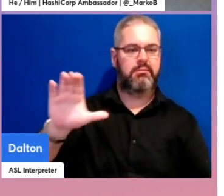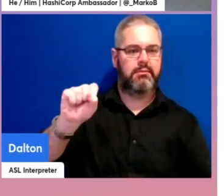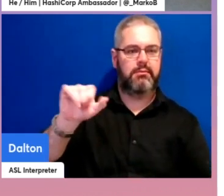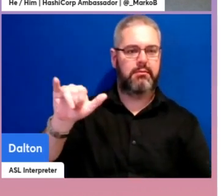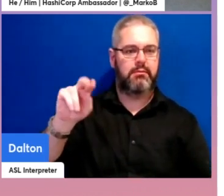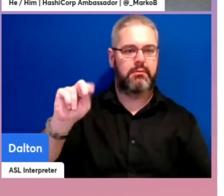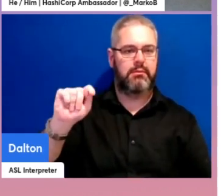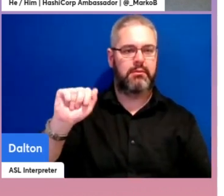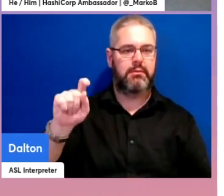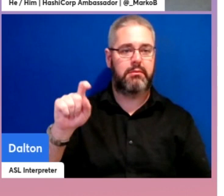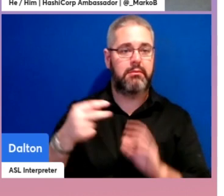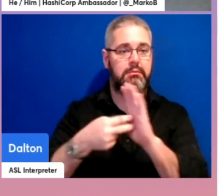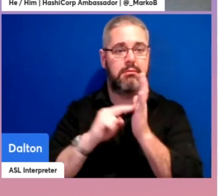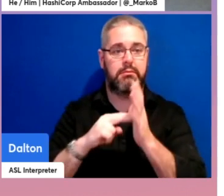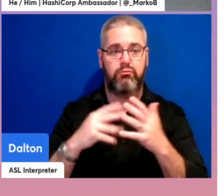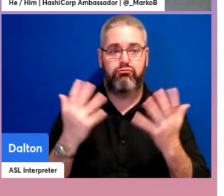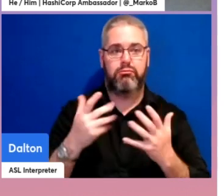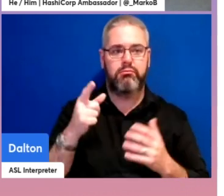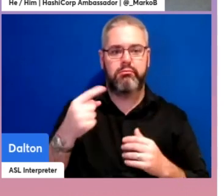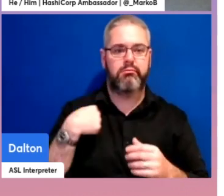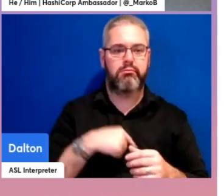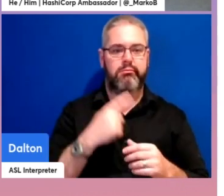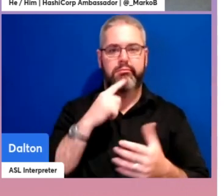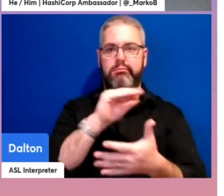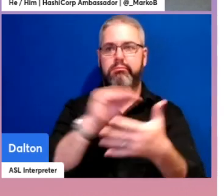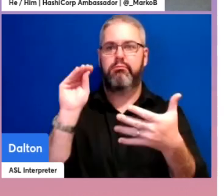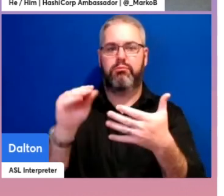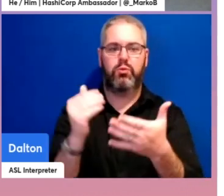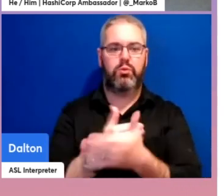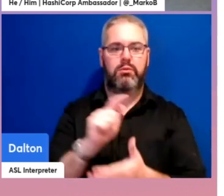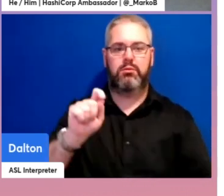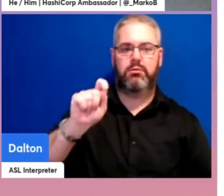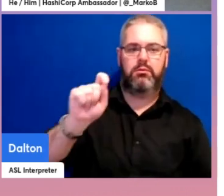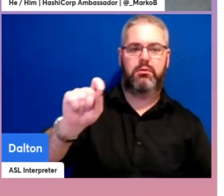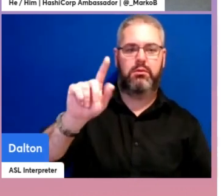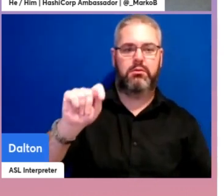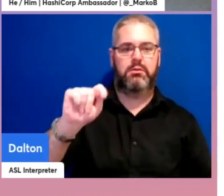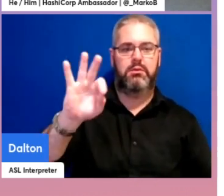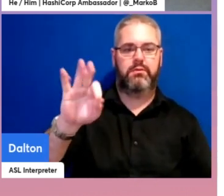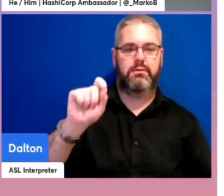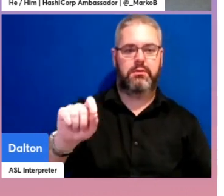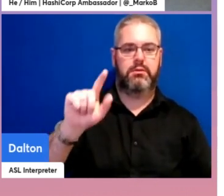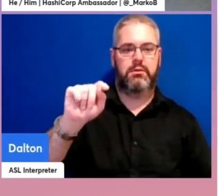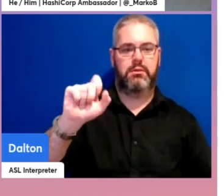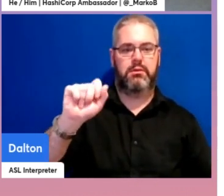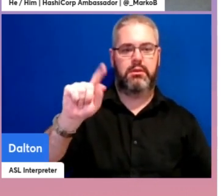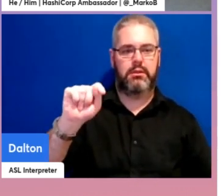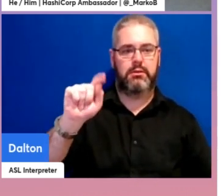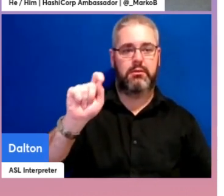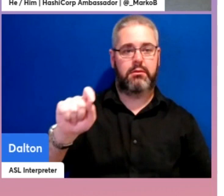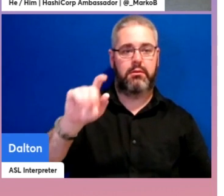So the new suffix was introduced .tftest.hcs files, where you can define your tests.